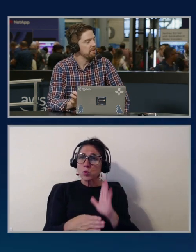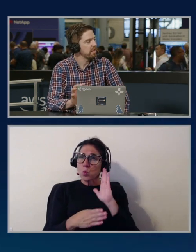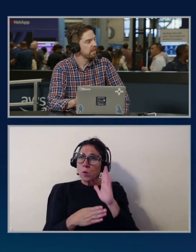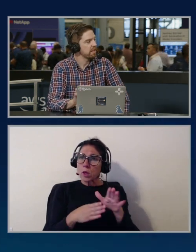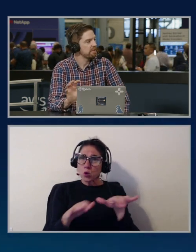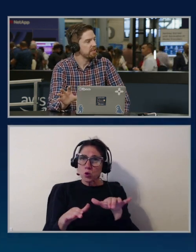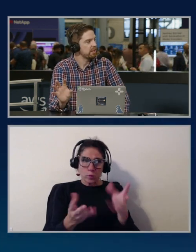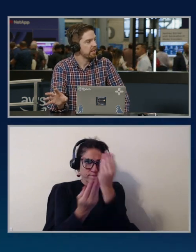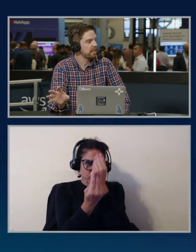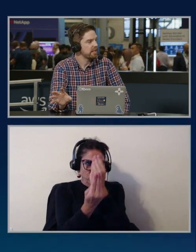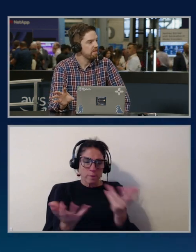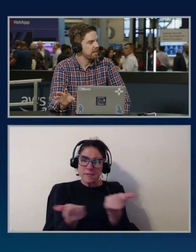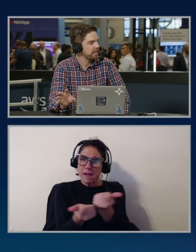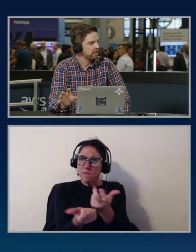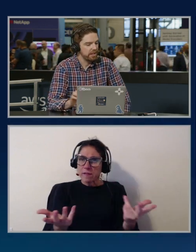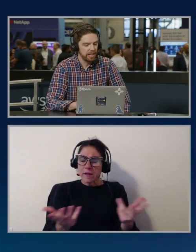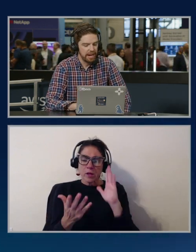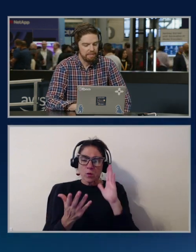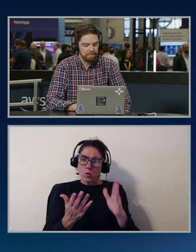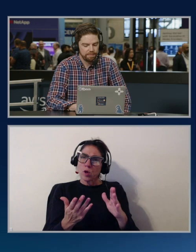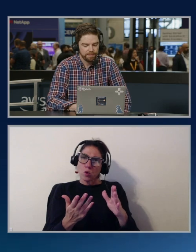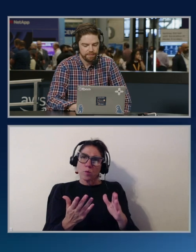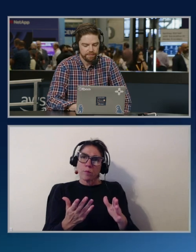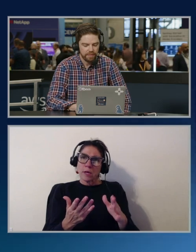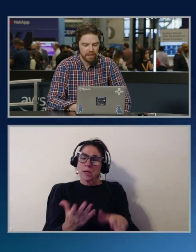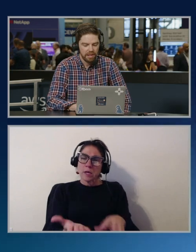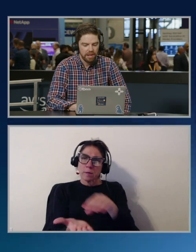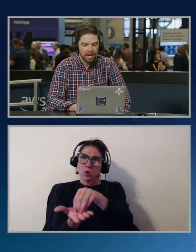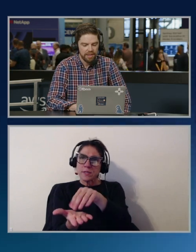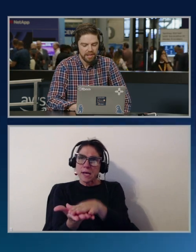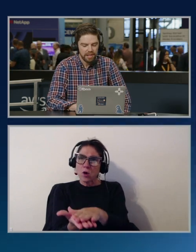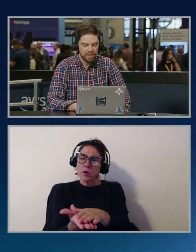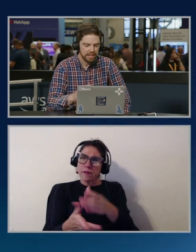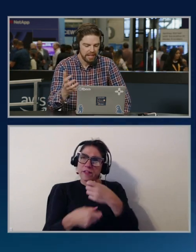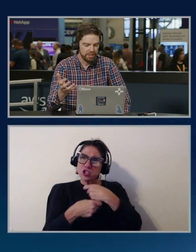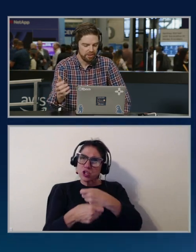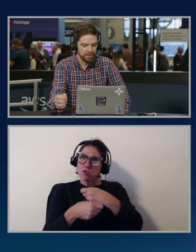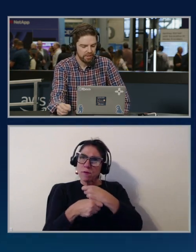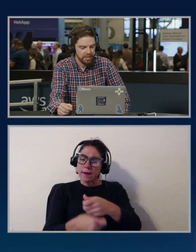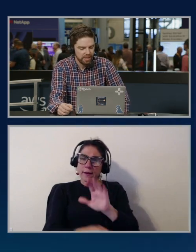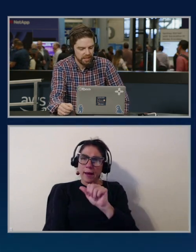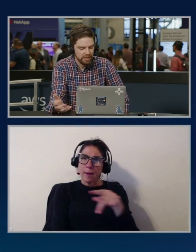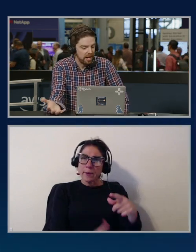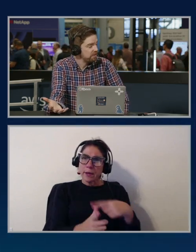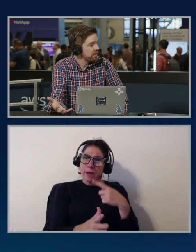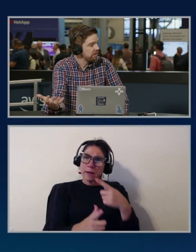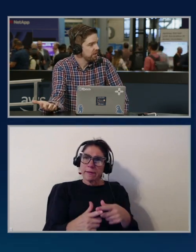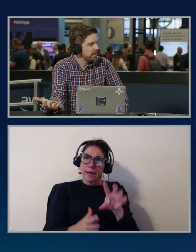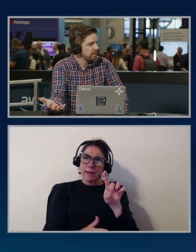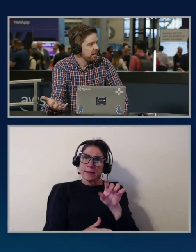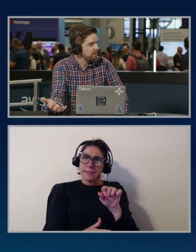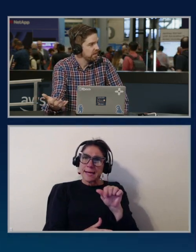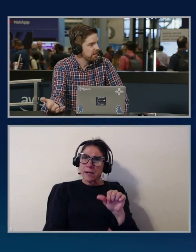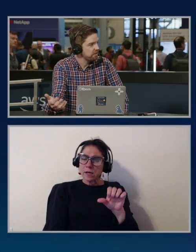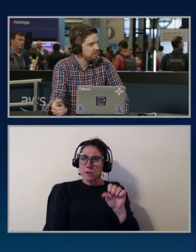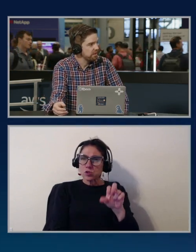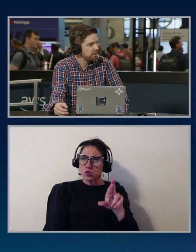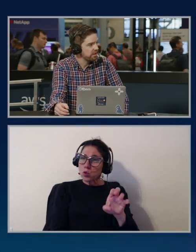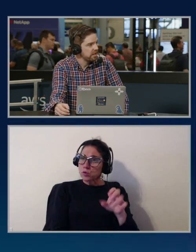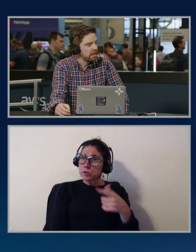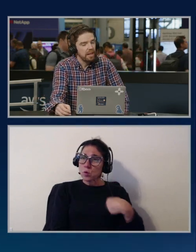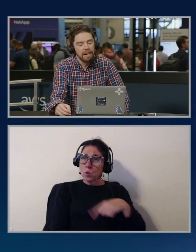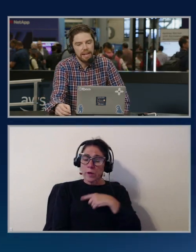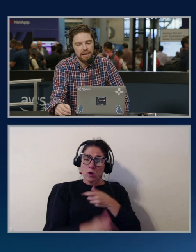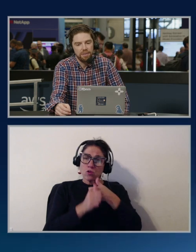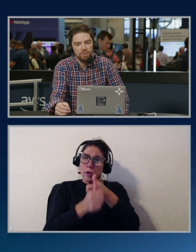informs everything that's eventually going to end up in that generated app. And then the data source. So this is software. We're tracking software and software